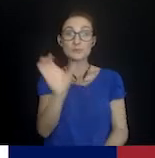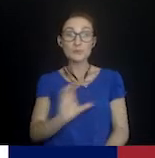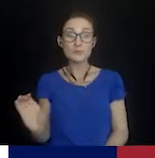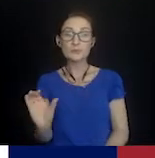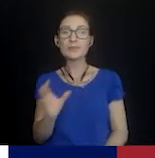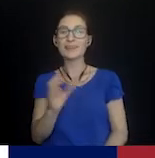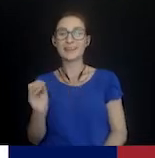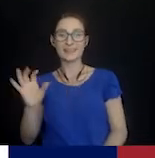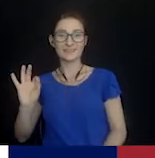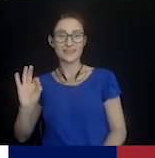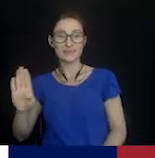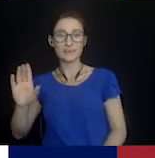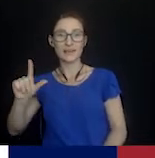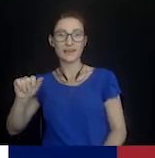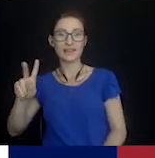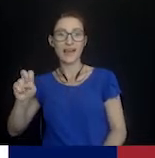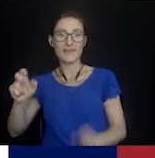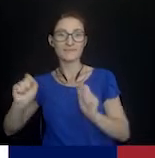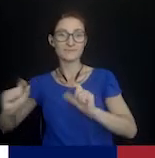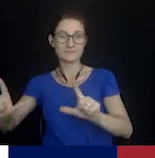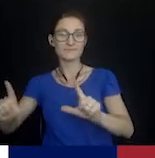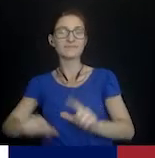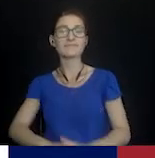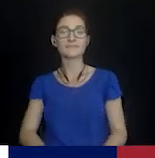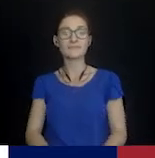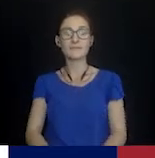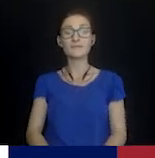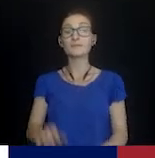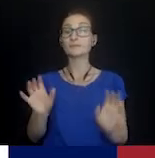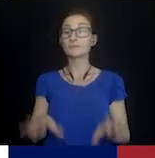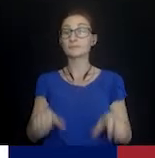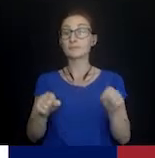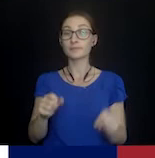Live on our Facebook page. And we held 4